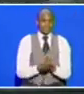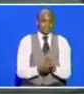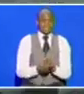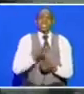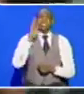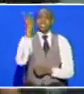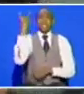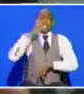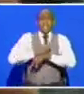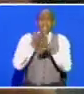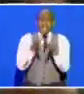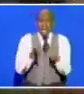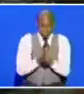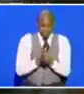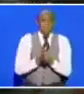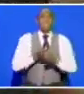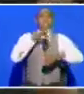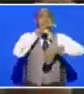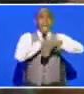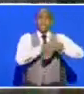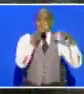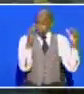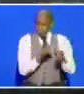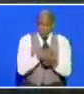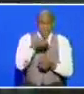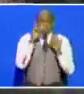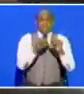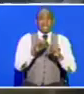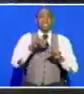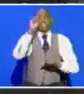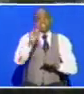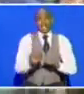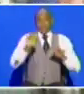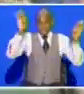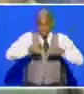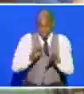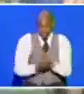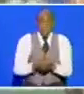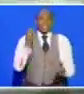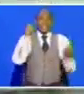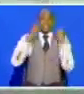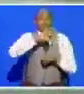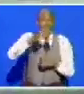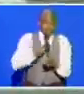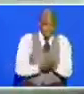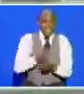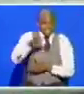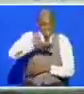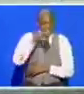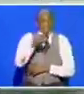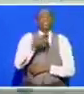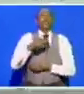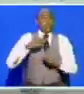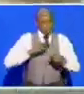For the second day running, the National Super Alliance remained in the South Rift, combing Kericho County as the battle for